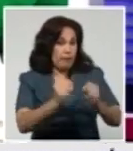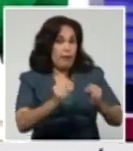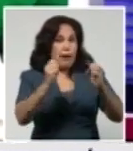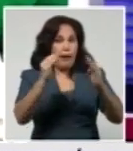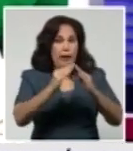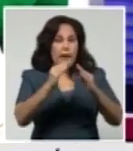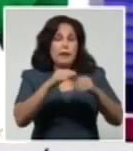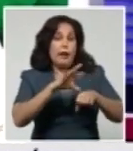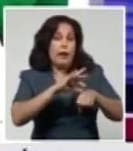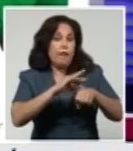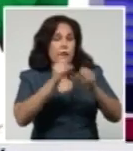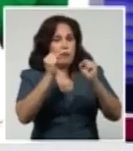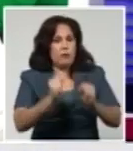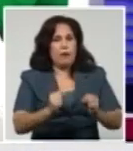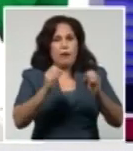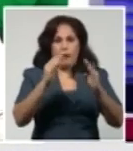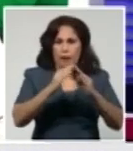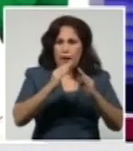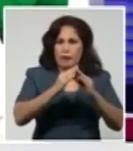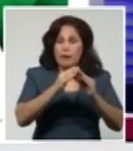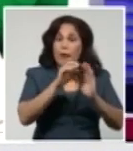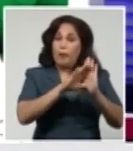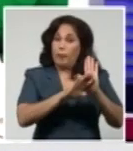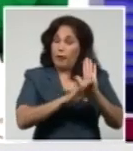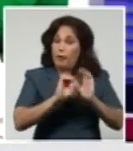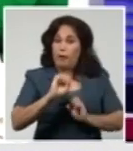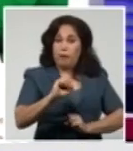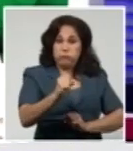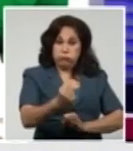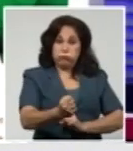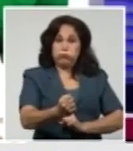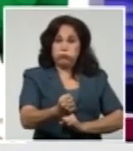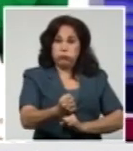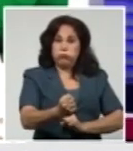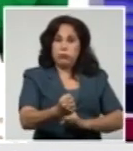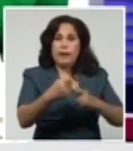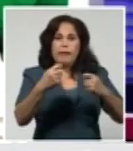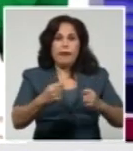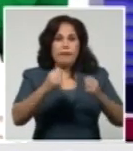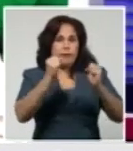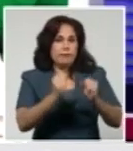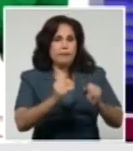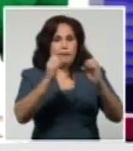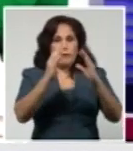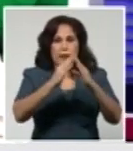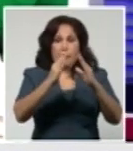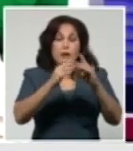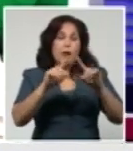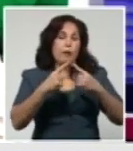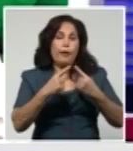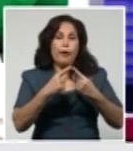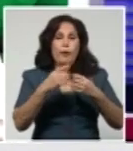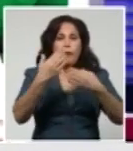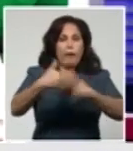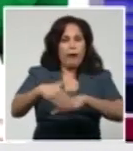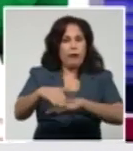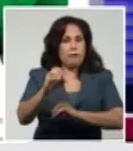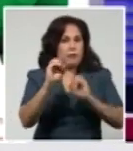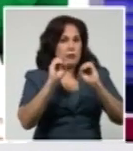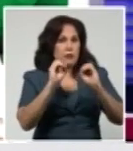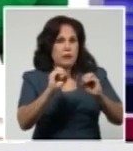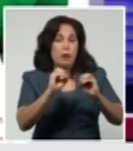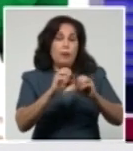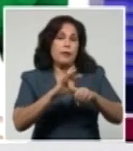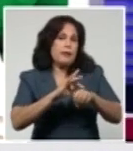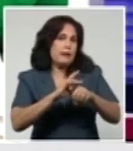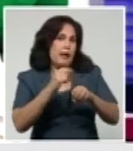Yesterday, 10 people to have tested positive for the virus contracted it abroad, meaning that imported cases rise